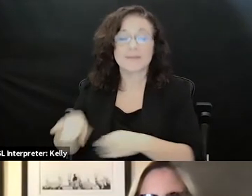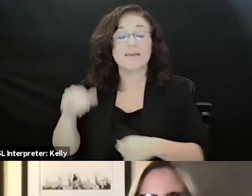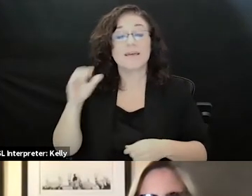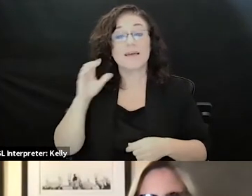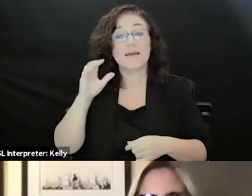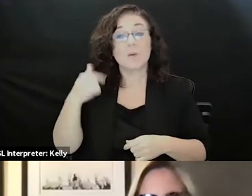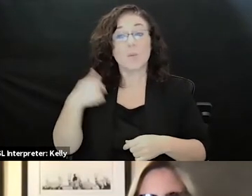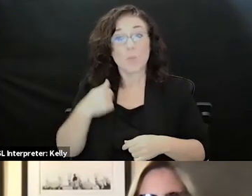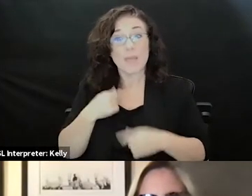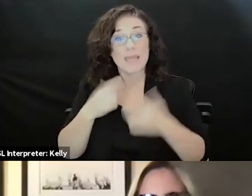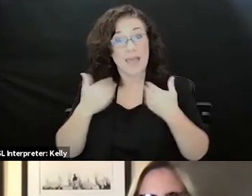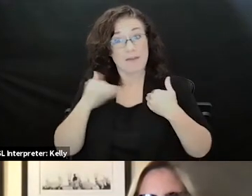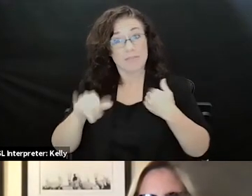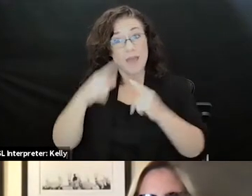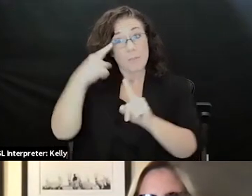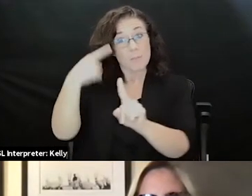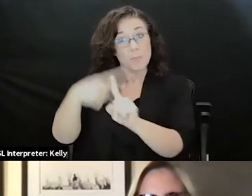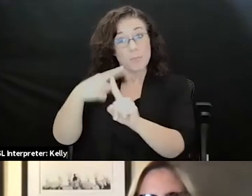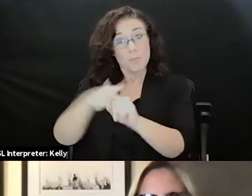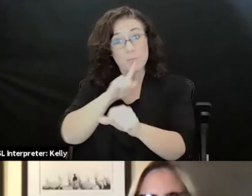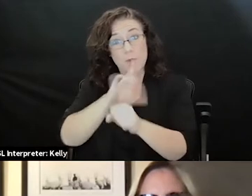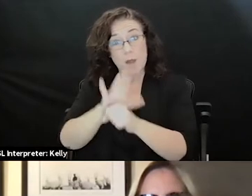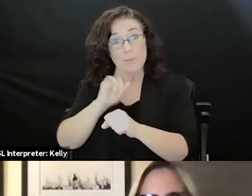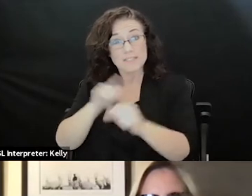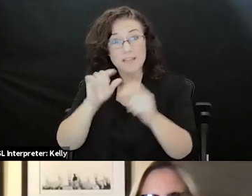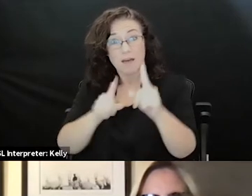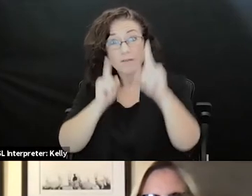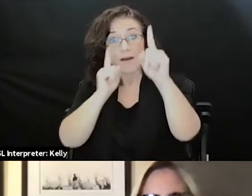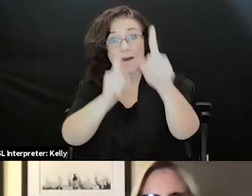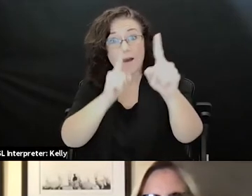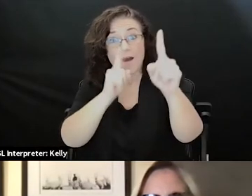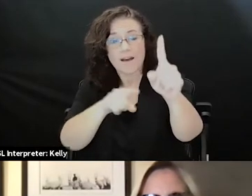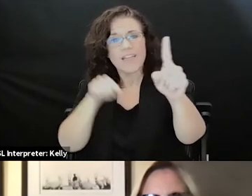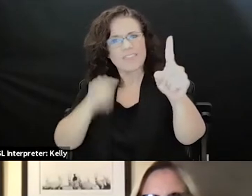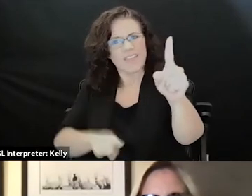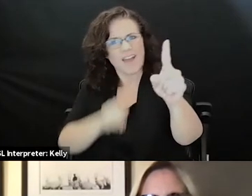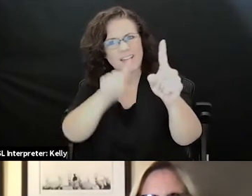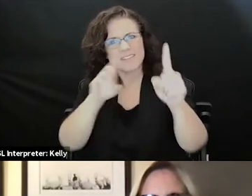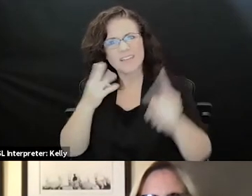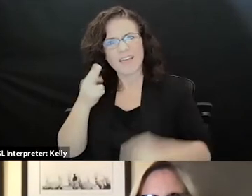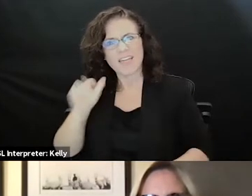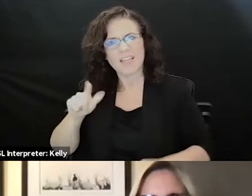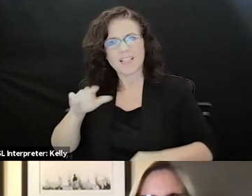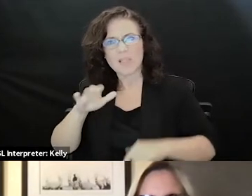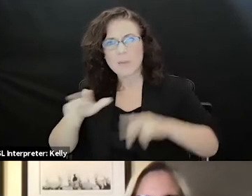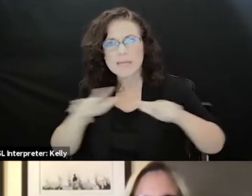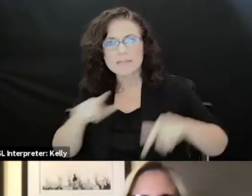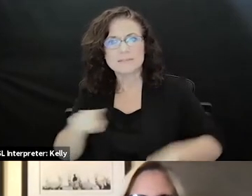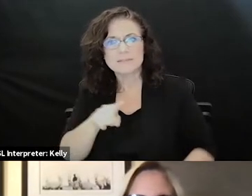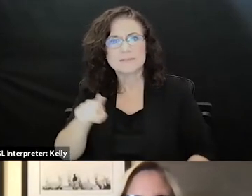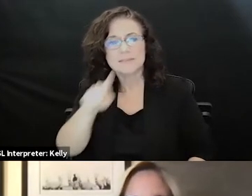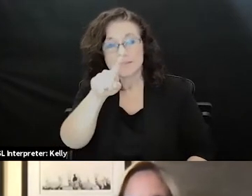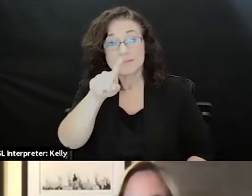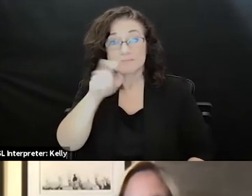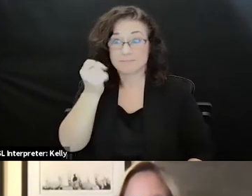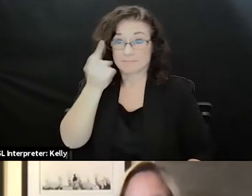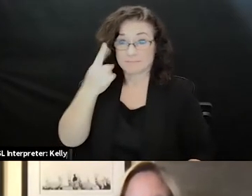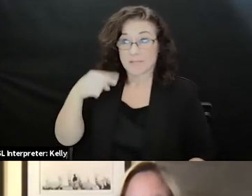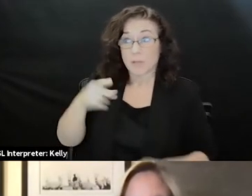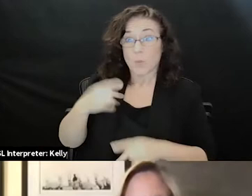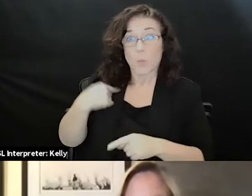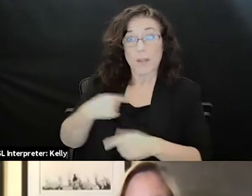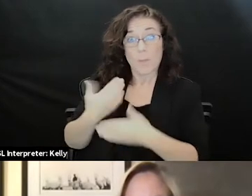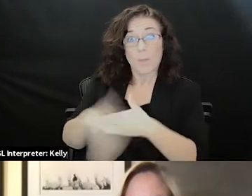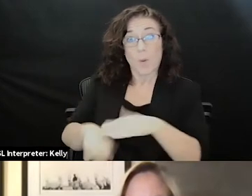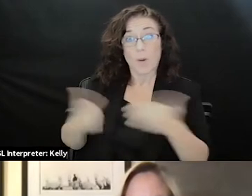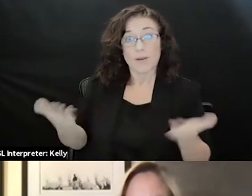hill we climb if we only dare it's because being american is more than a pride we inherit it's the past